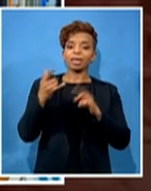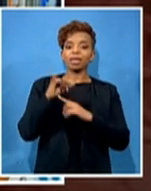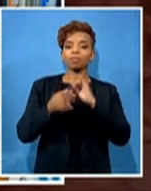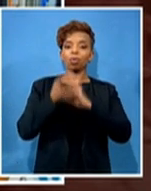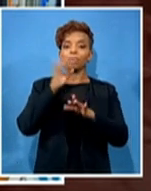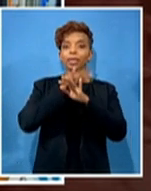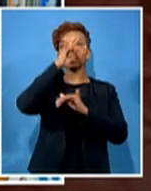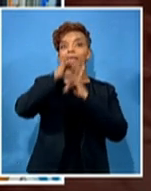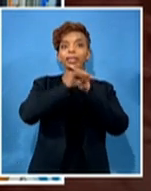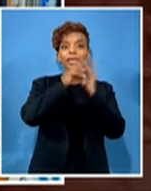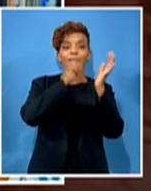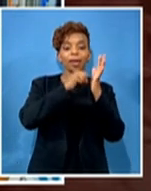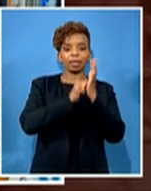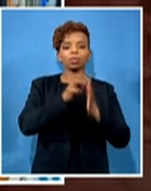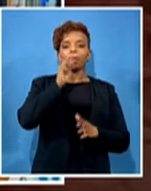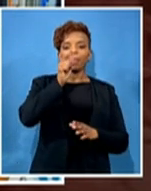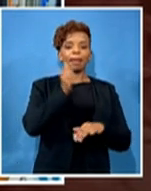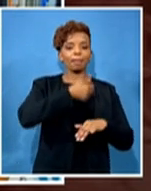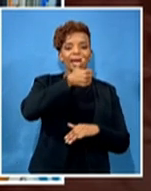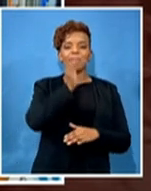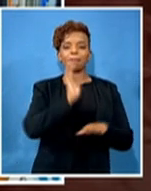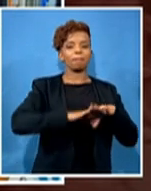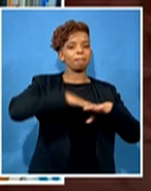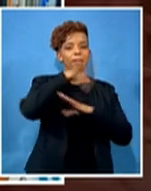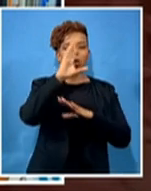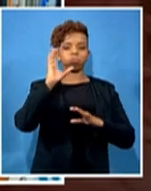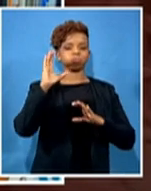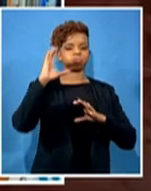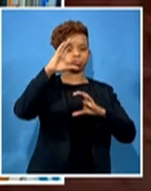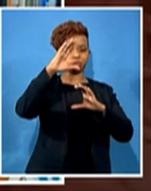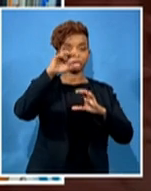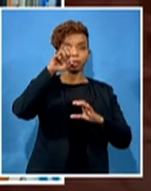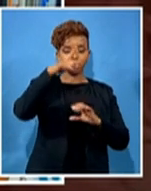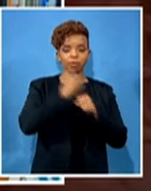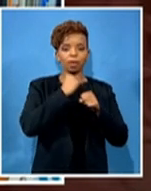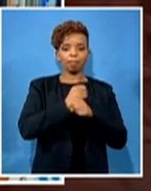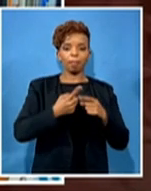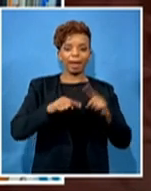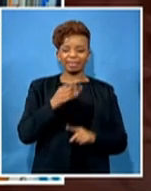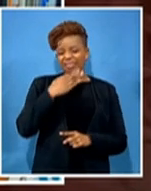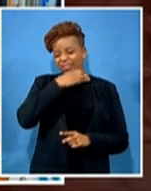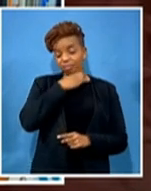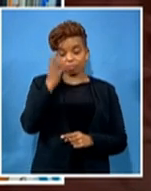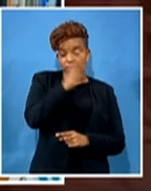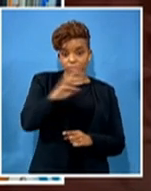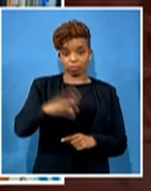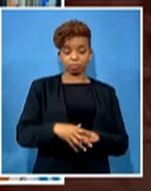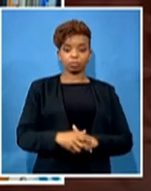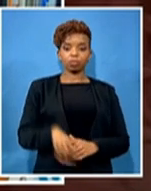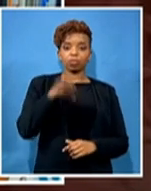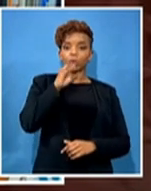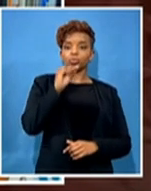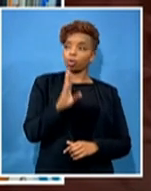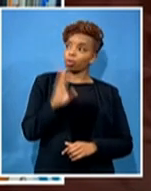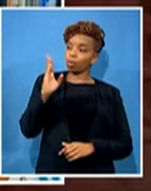that would really squeeze us even further. So, the IMF is at the moment the best way out.